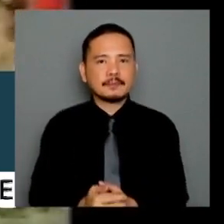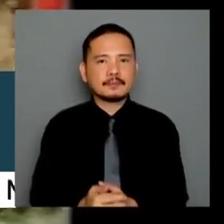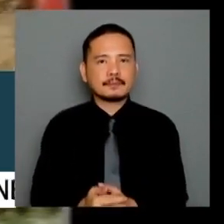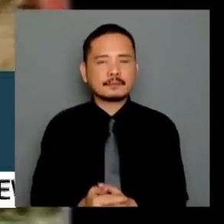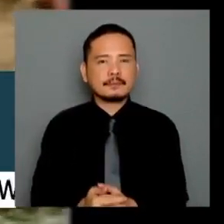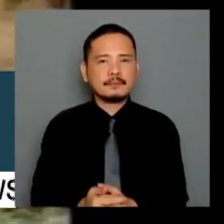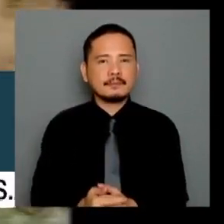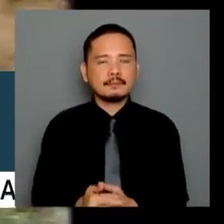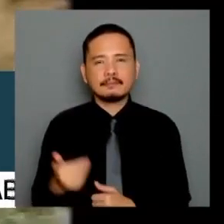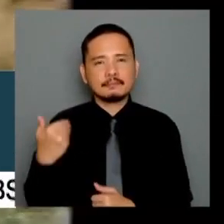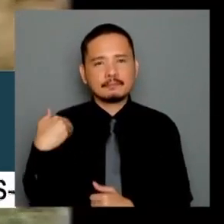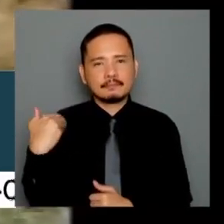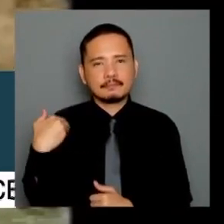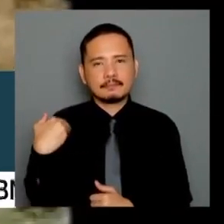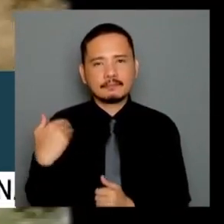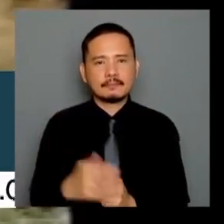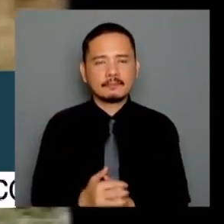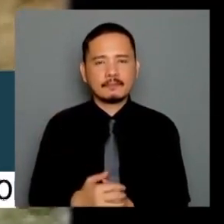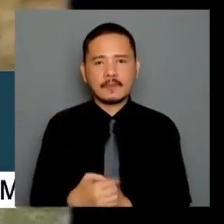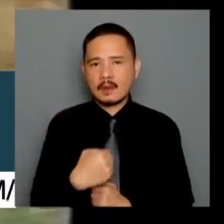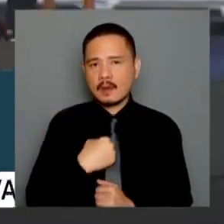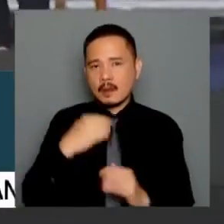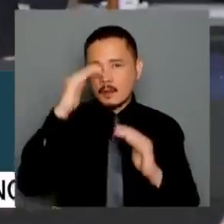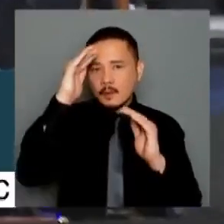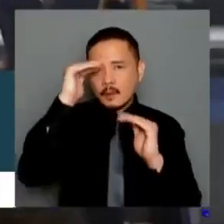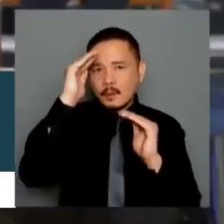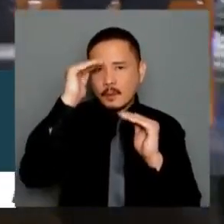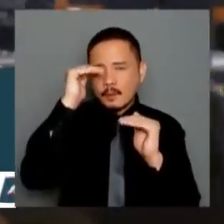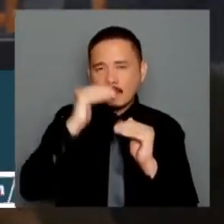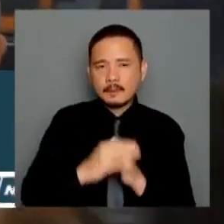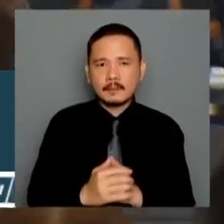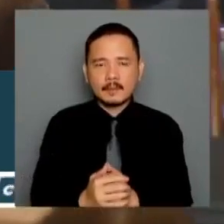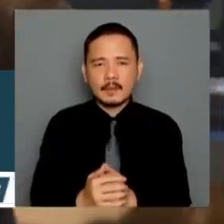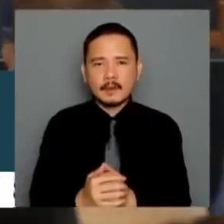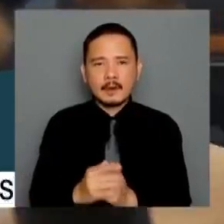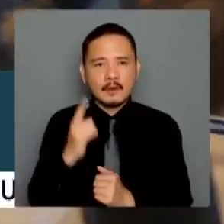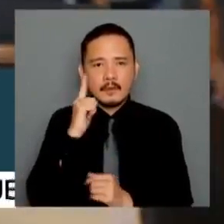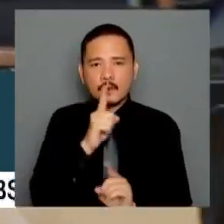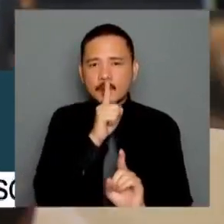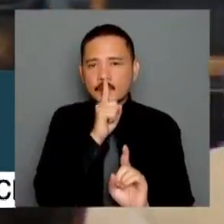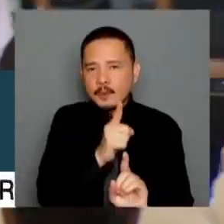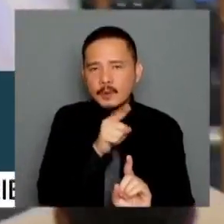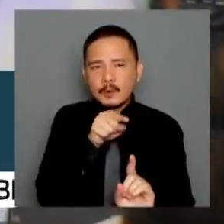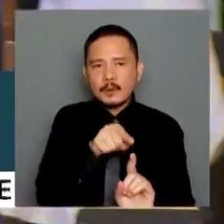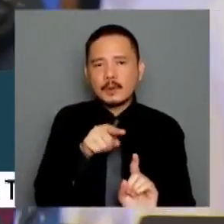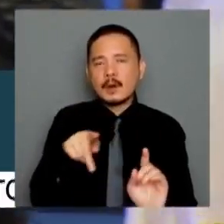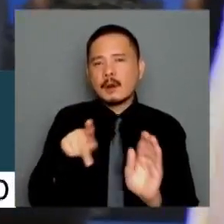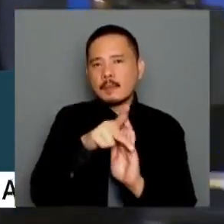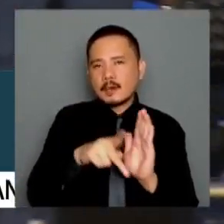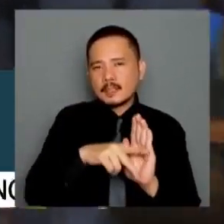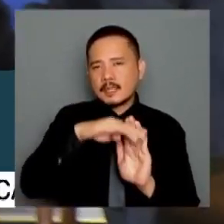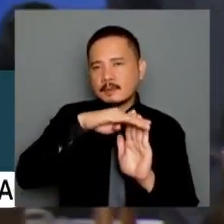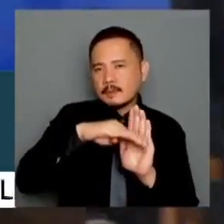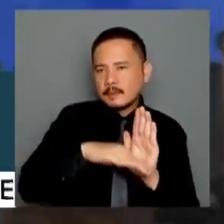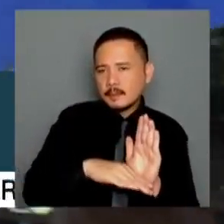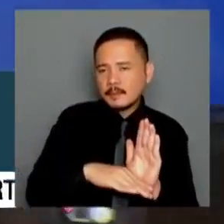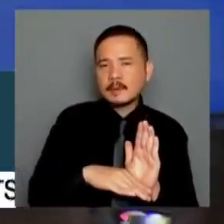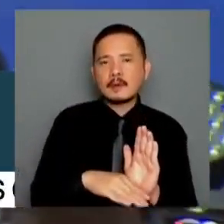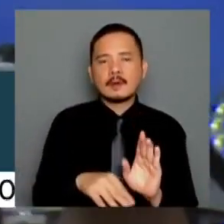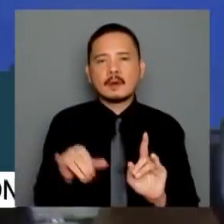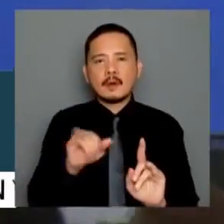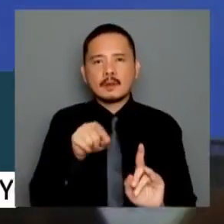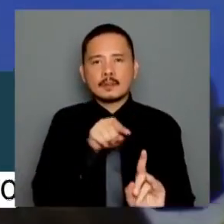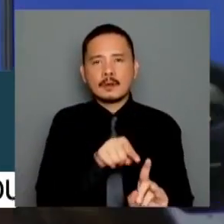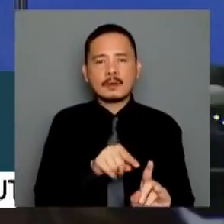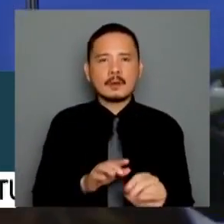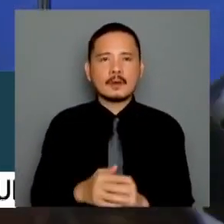attained. So I hope for a sincere policy and conviction coming from the mouth of